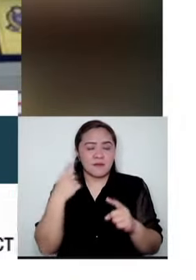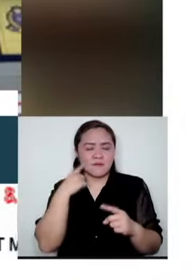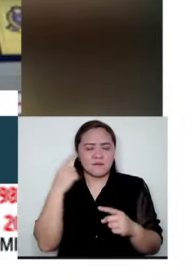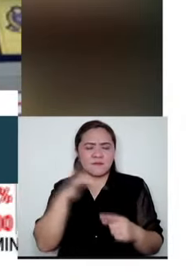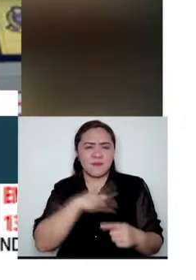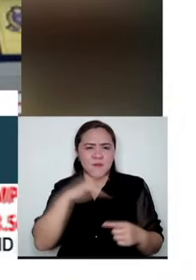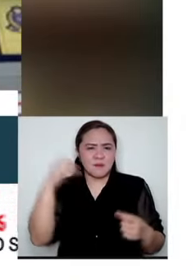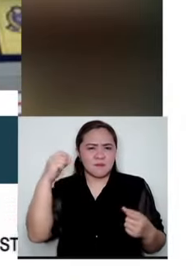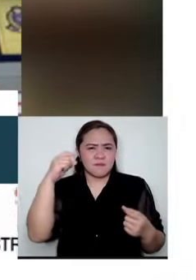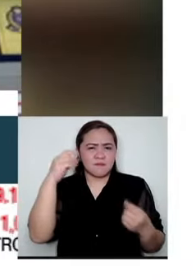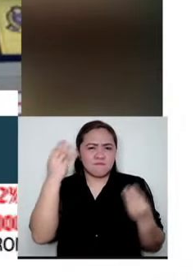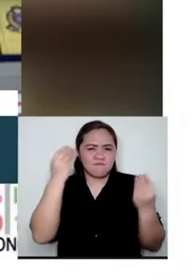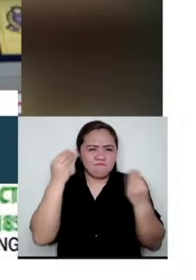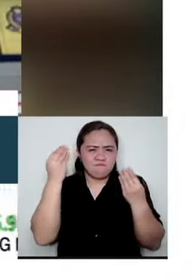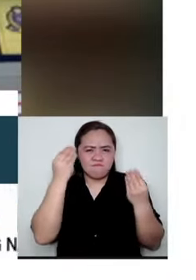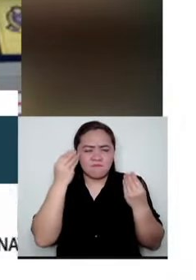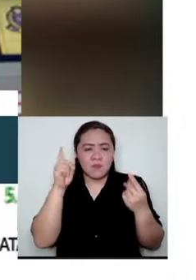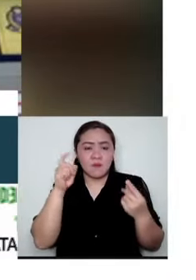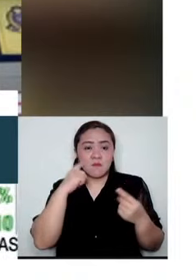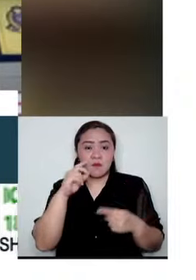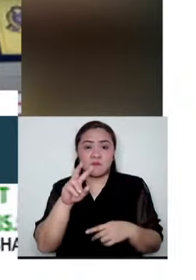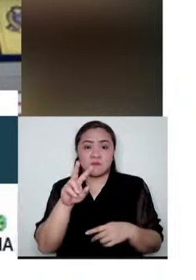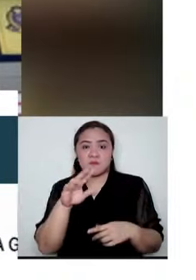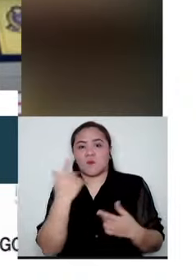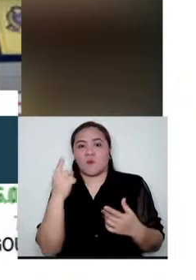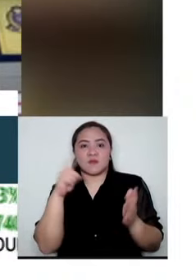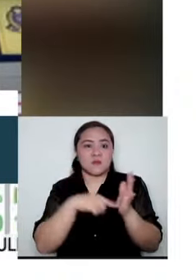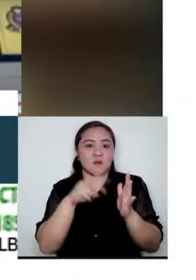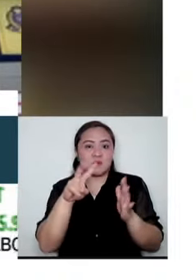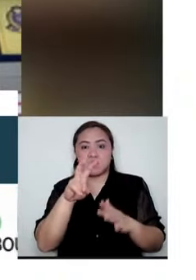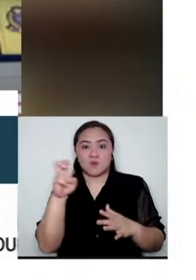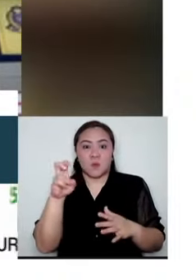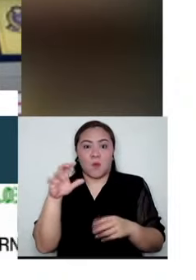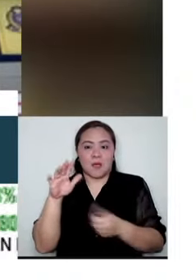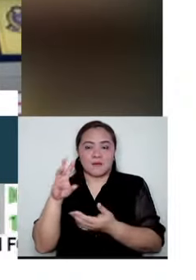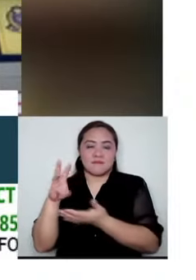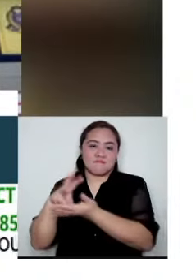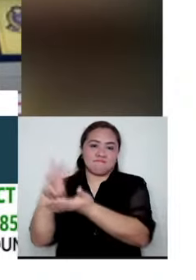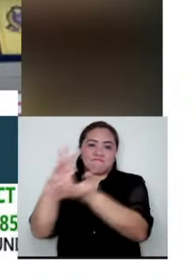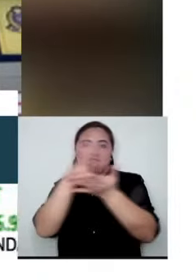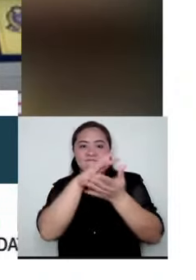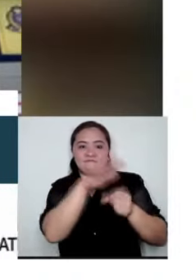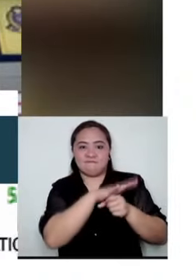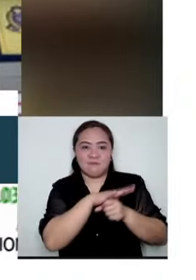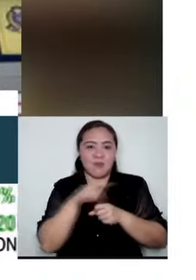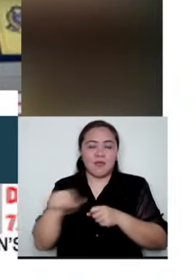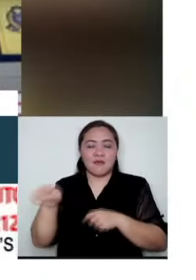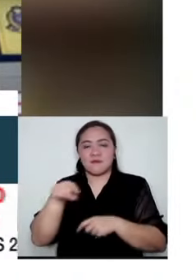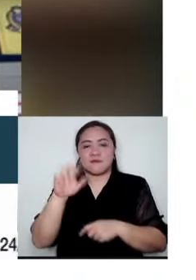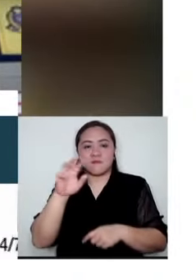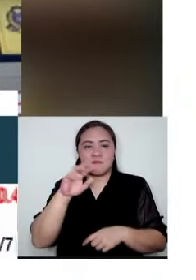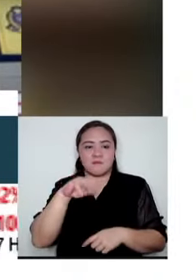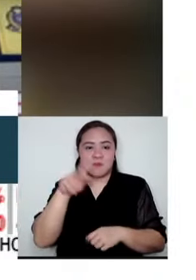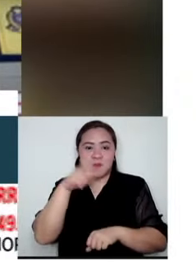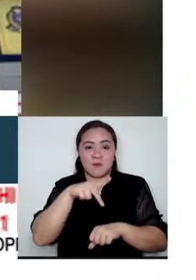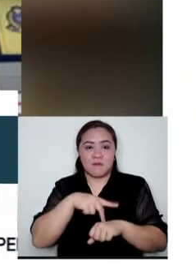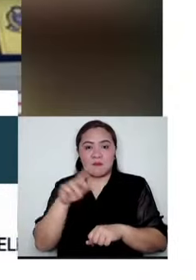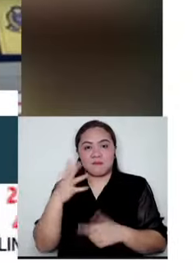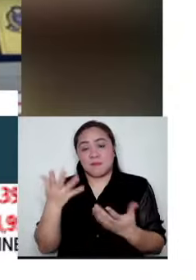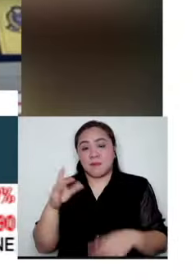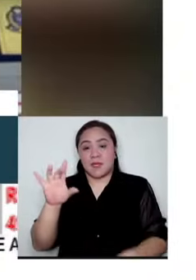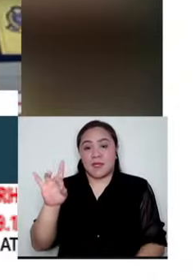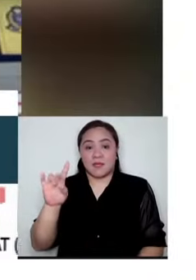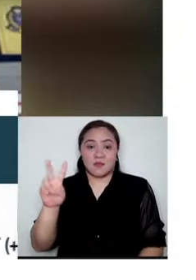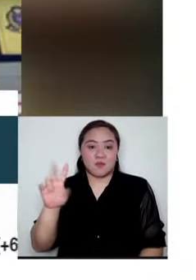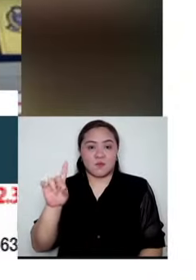entire 1,200 municipalities of the Philippines. It is not a reflection of the entire 82 or 83 provinces